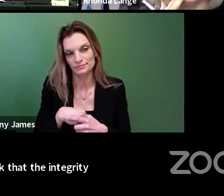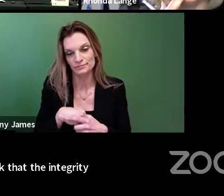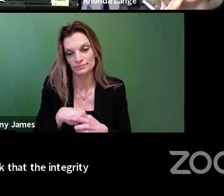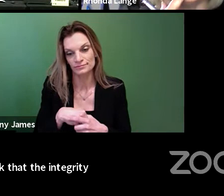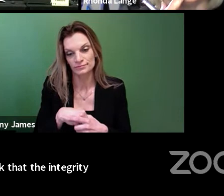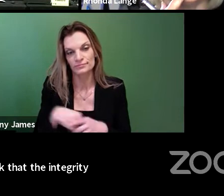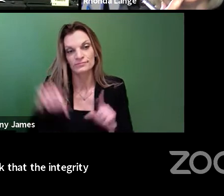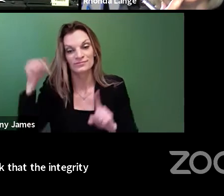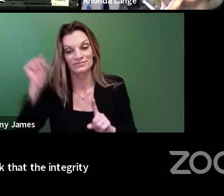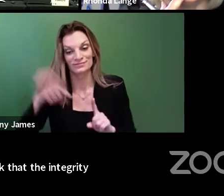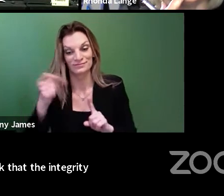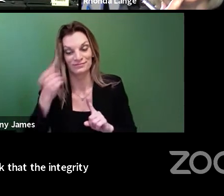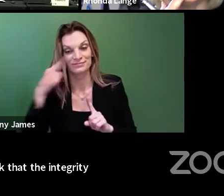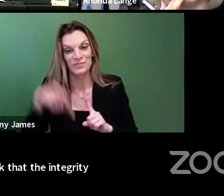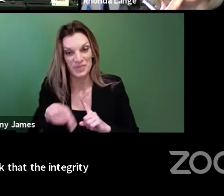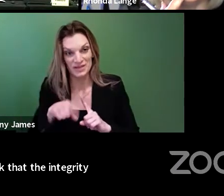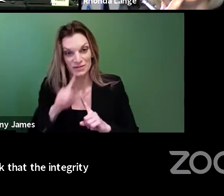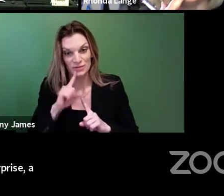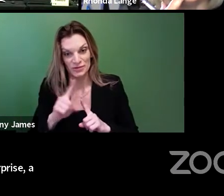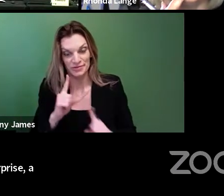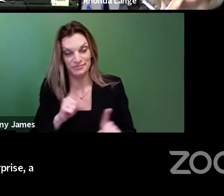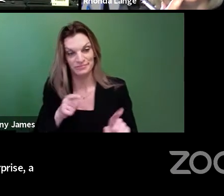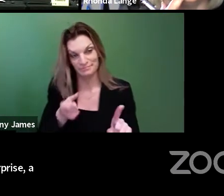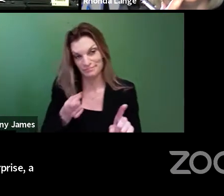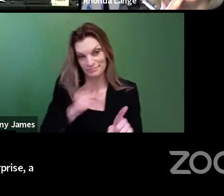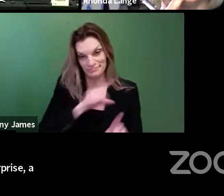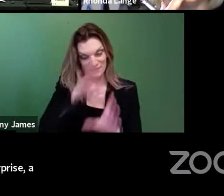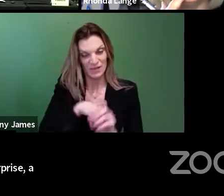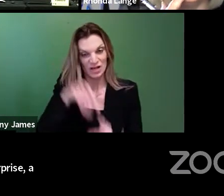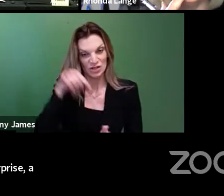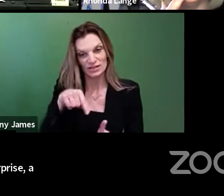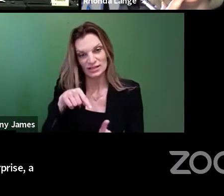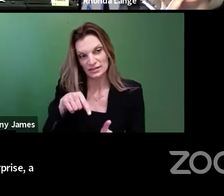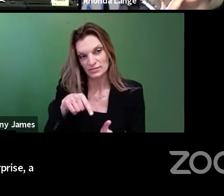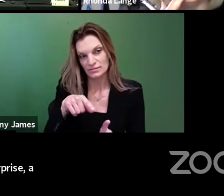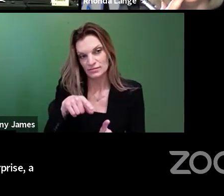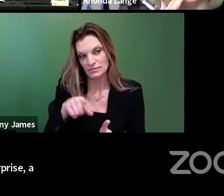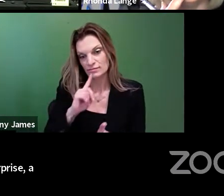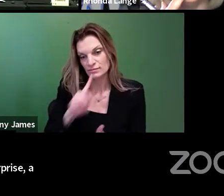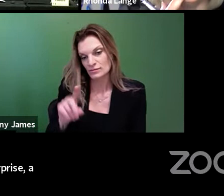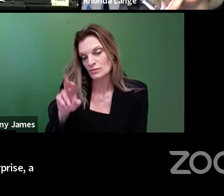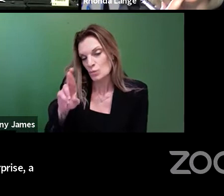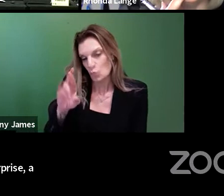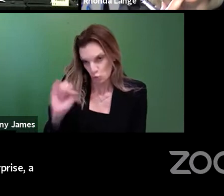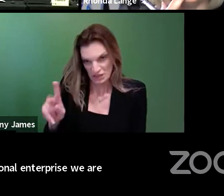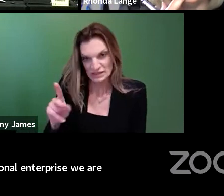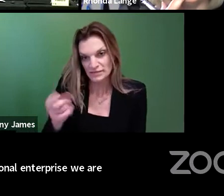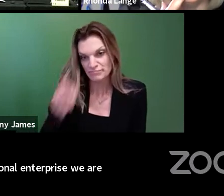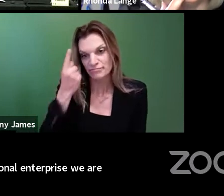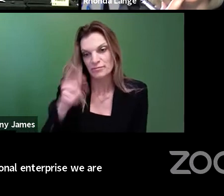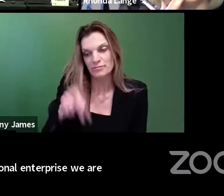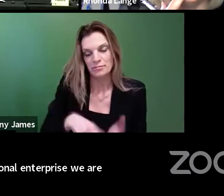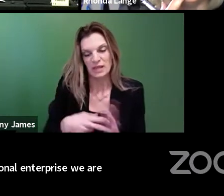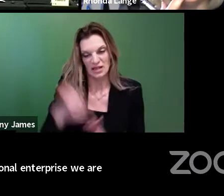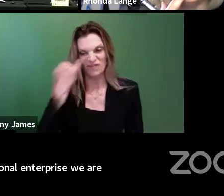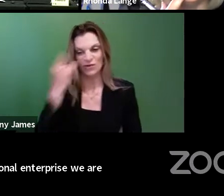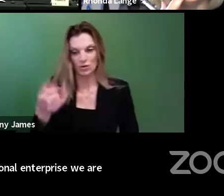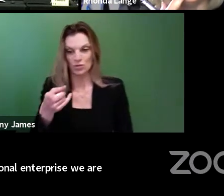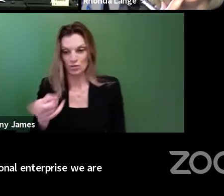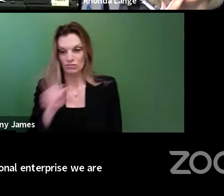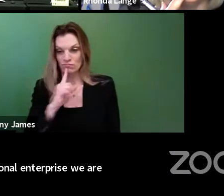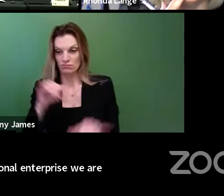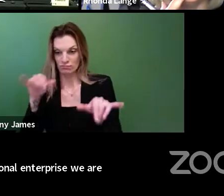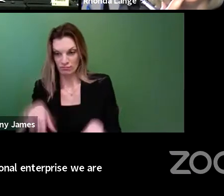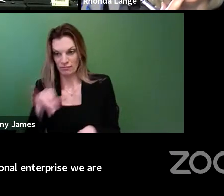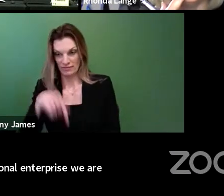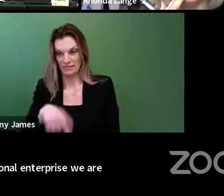enterprise, constitutional enterprise that we're engaged here, is risked. And by that, I mean that the great achievements the